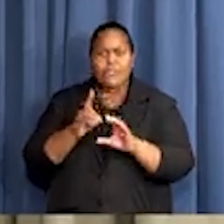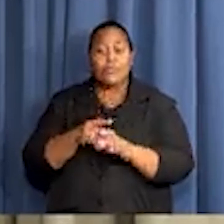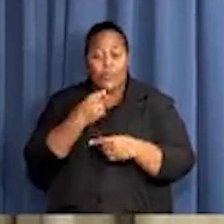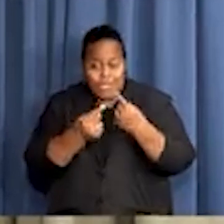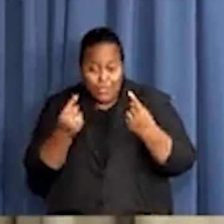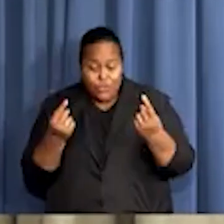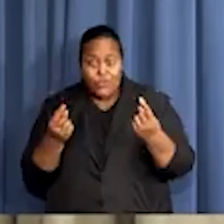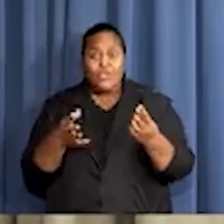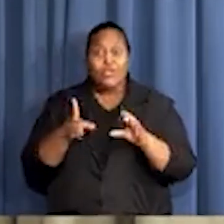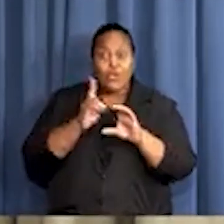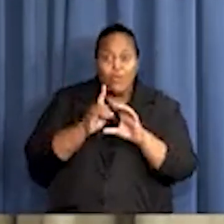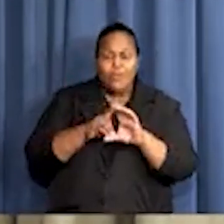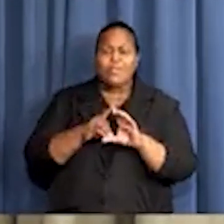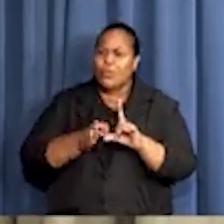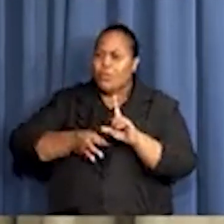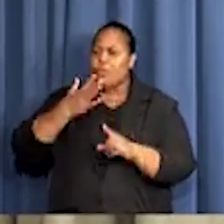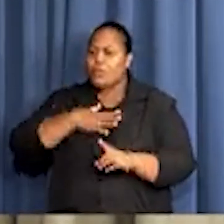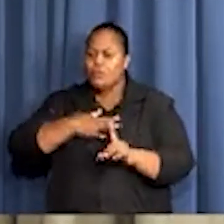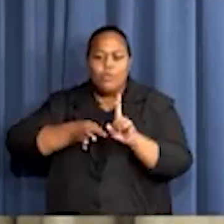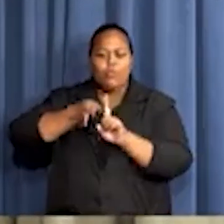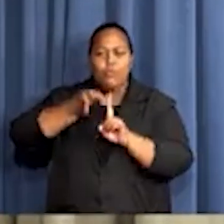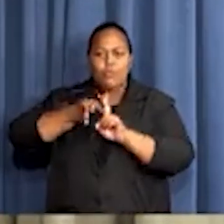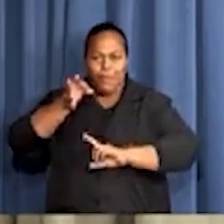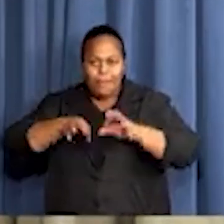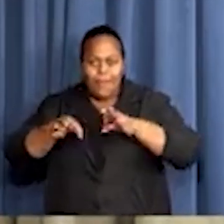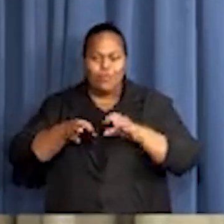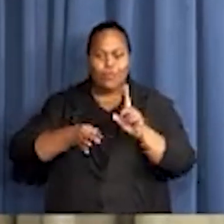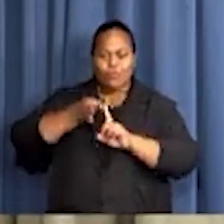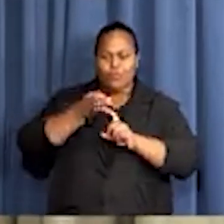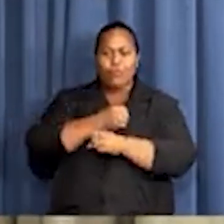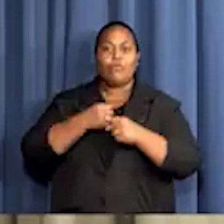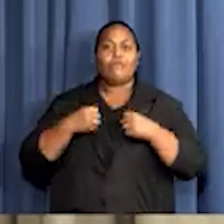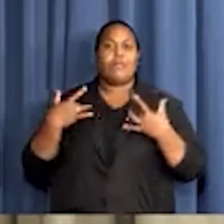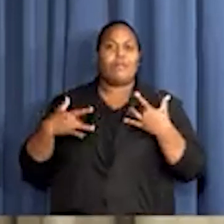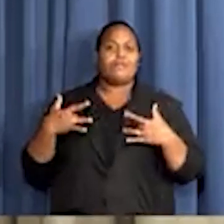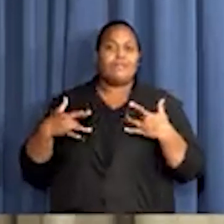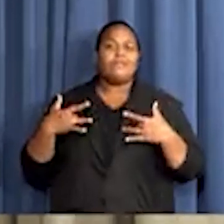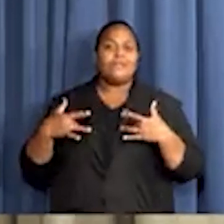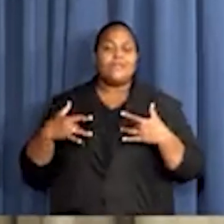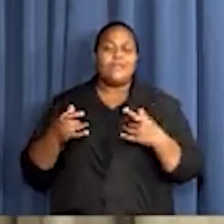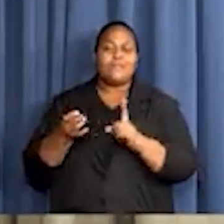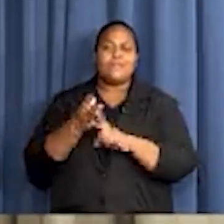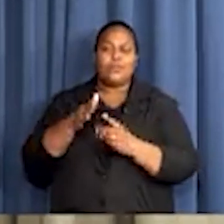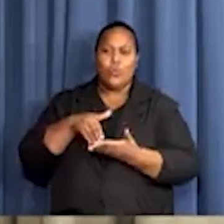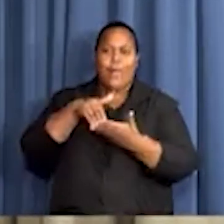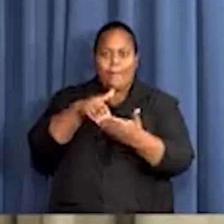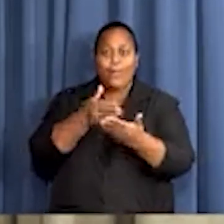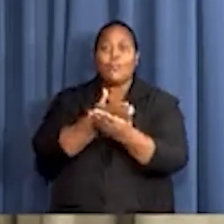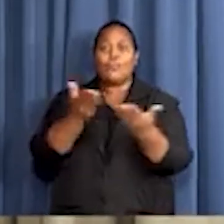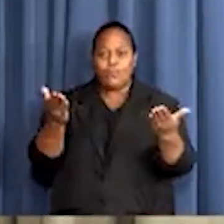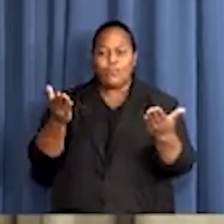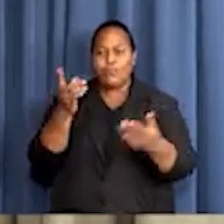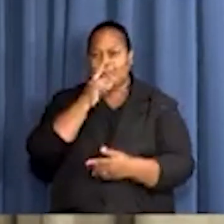way of improving the nation, improving our lives, especially in helping you,